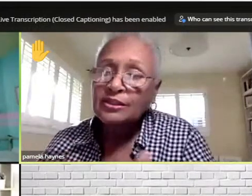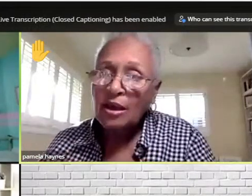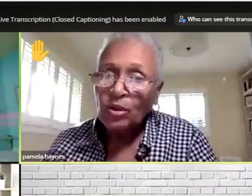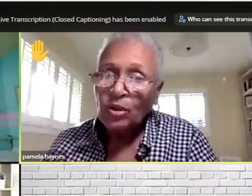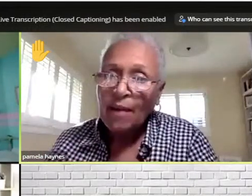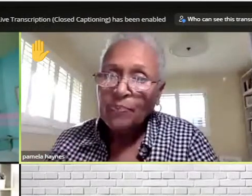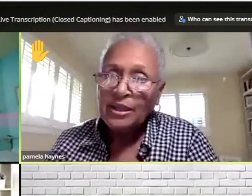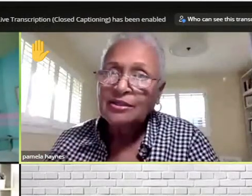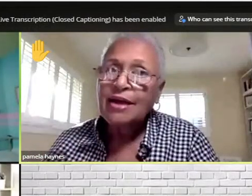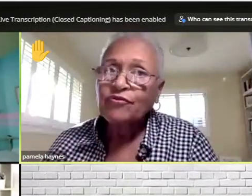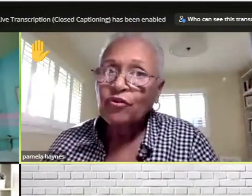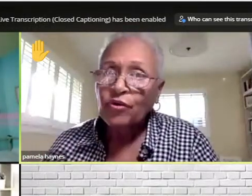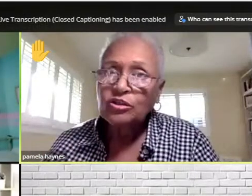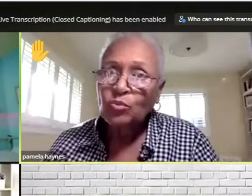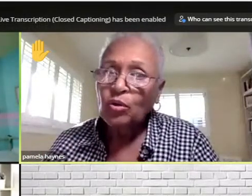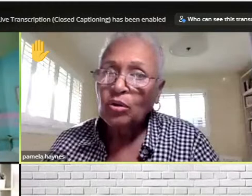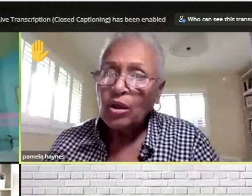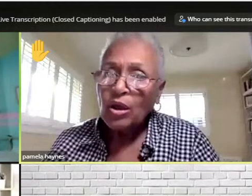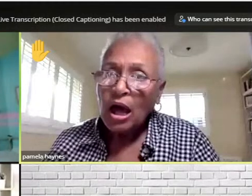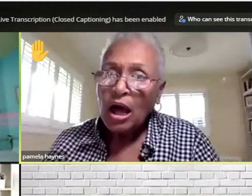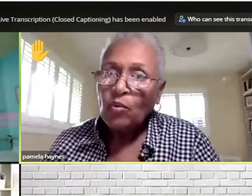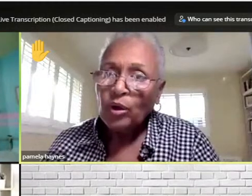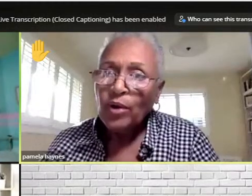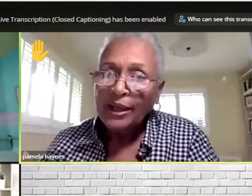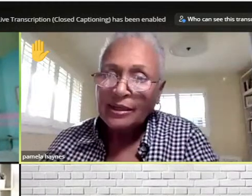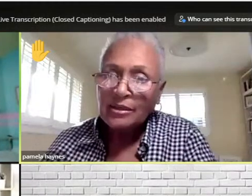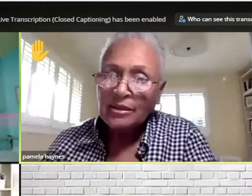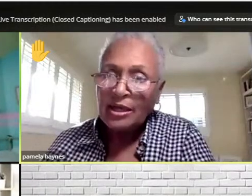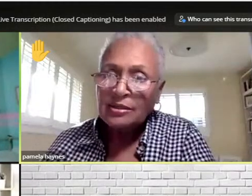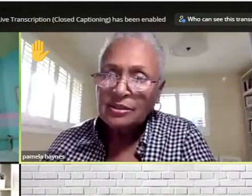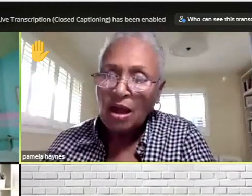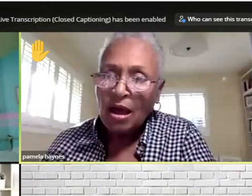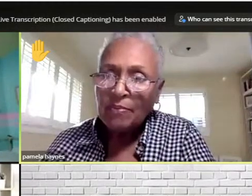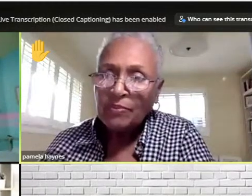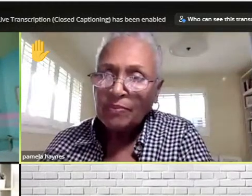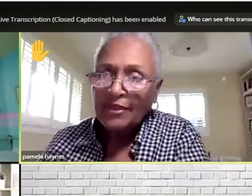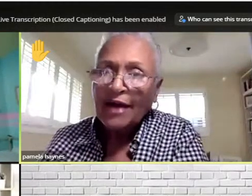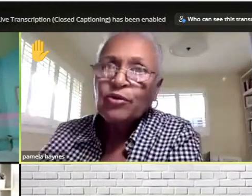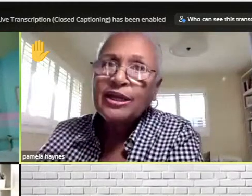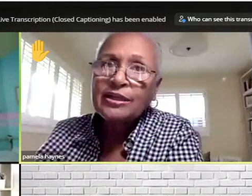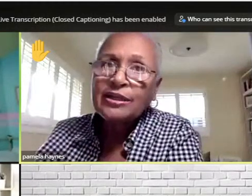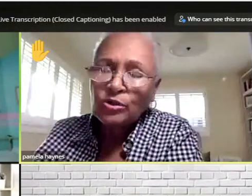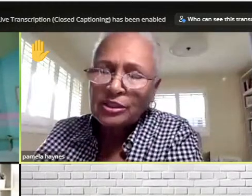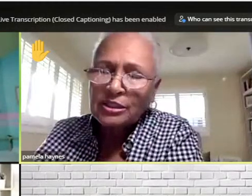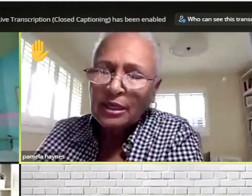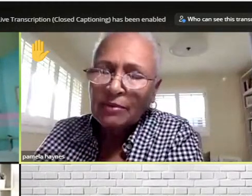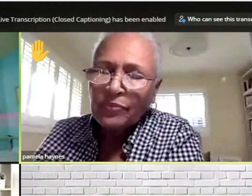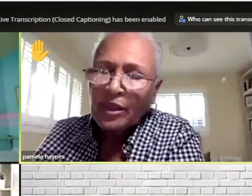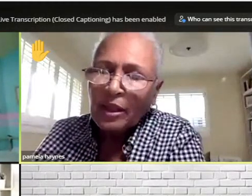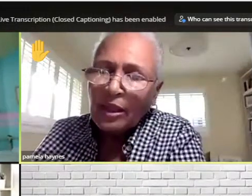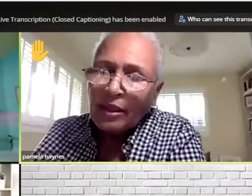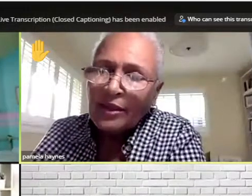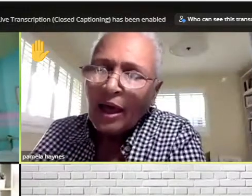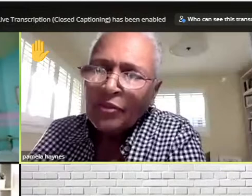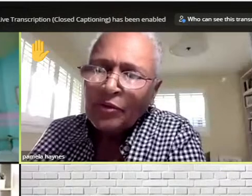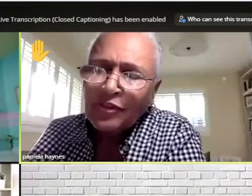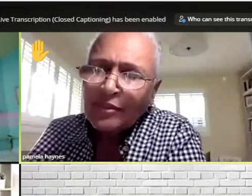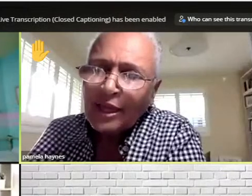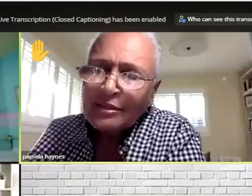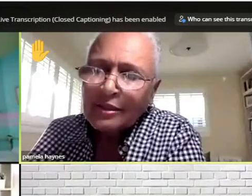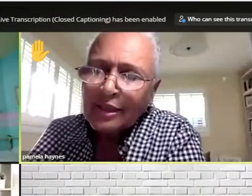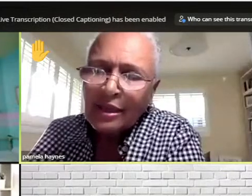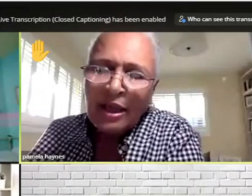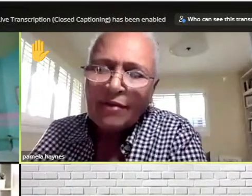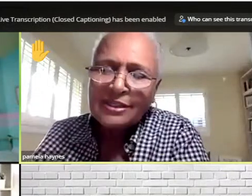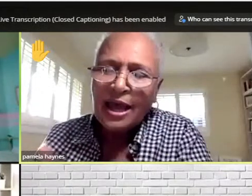one of the things that will happen is that for folks will recognize that there is an urgency. The other